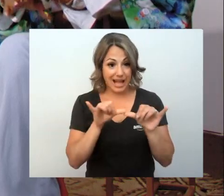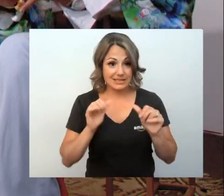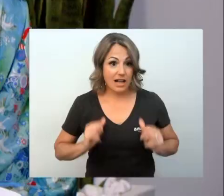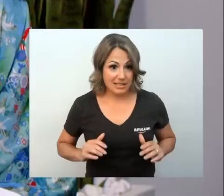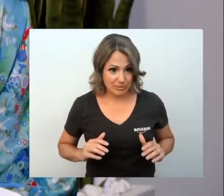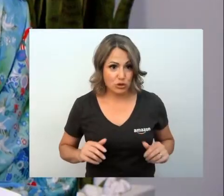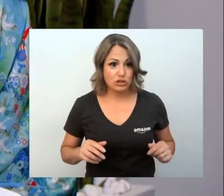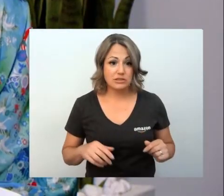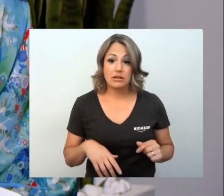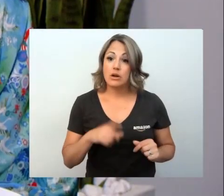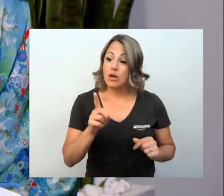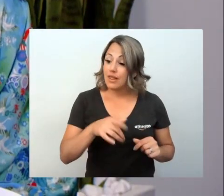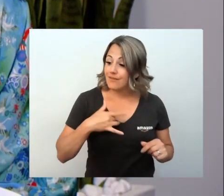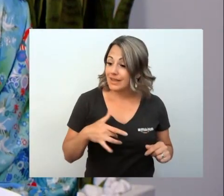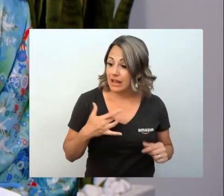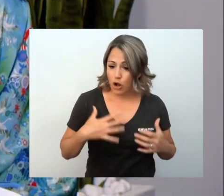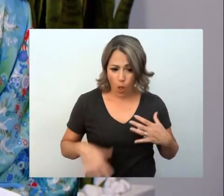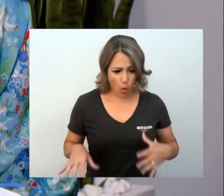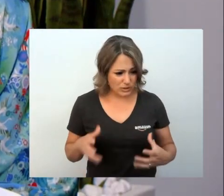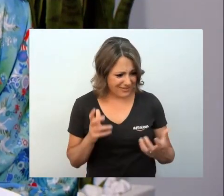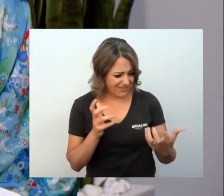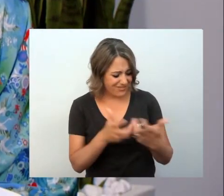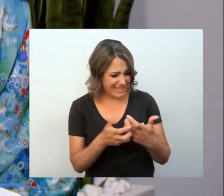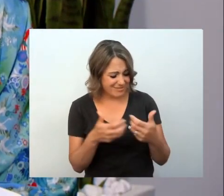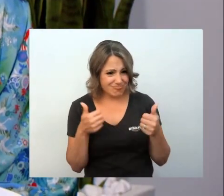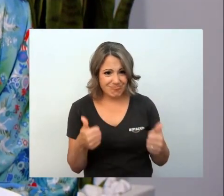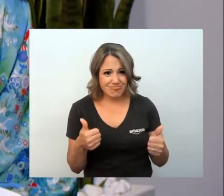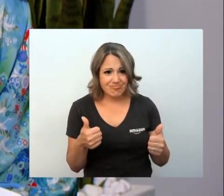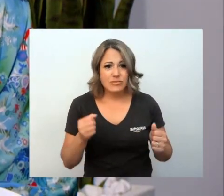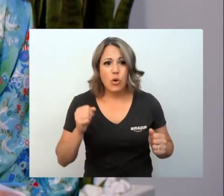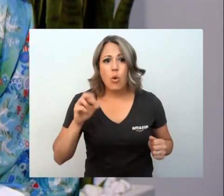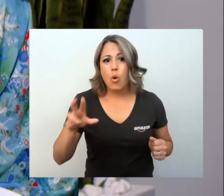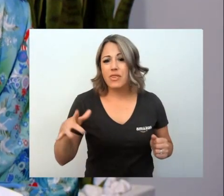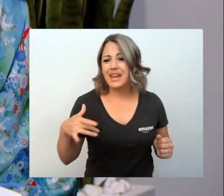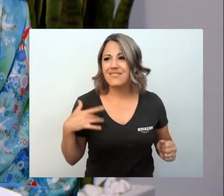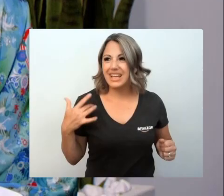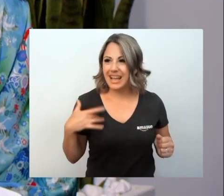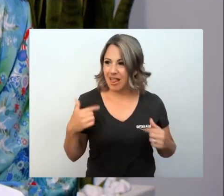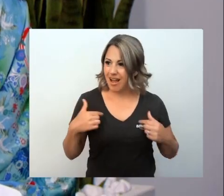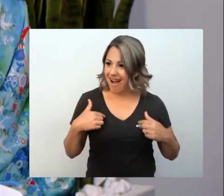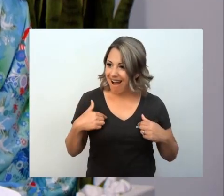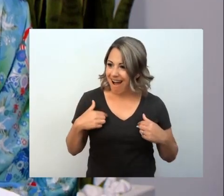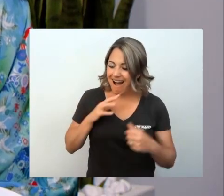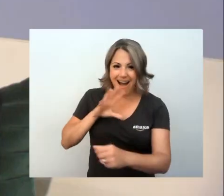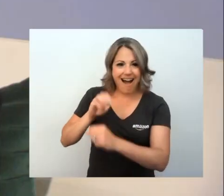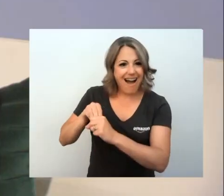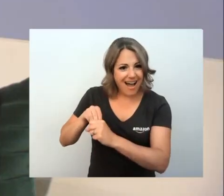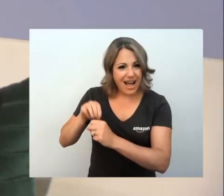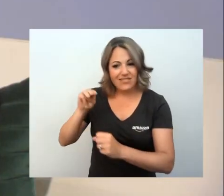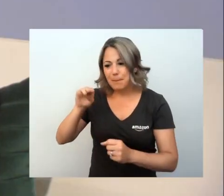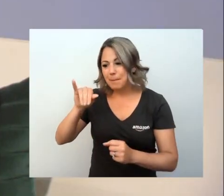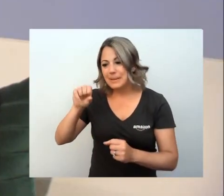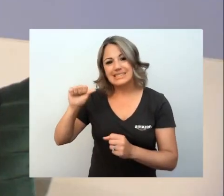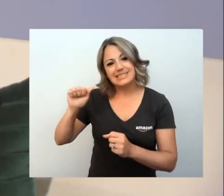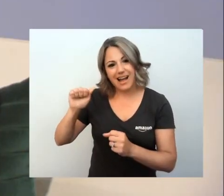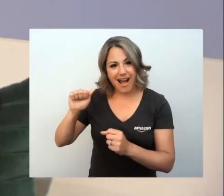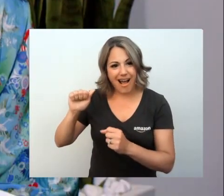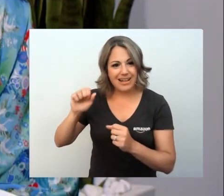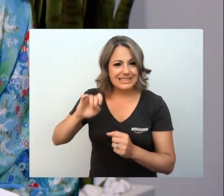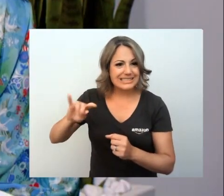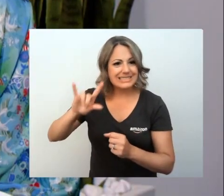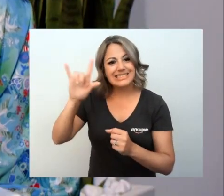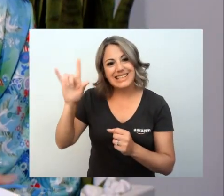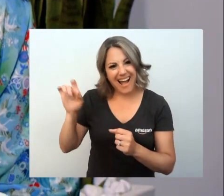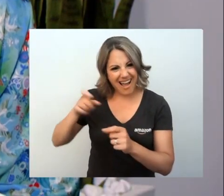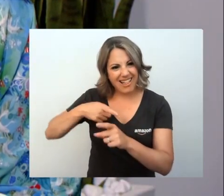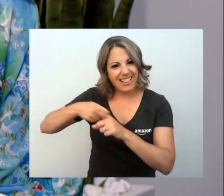them well, where they feel like they can be a part of the Misa Hilton style aesthetic, and that's what I want them to